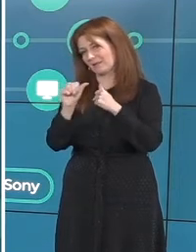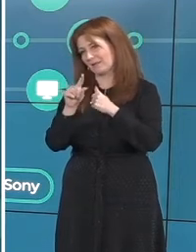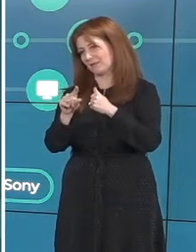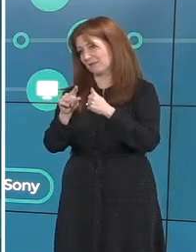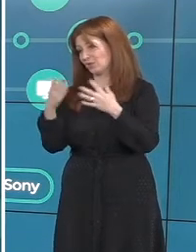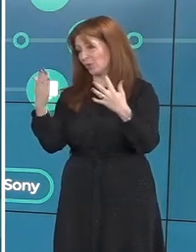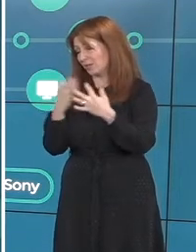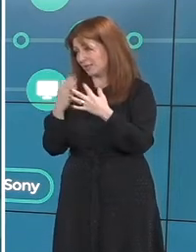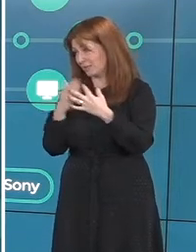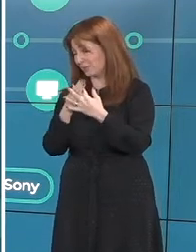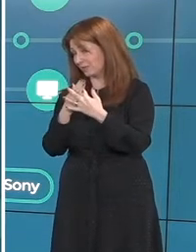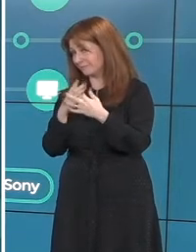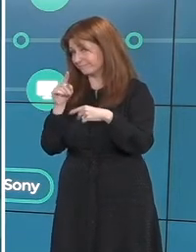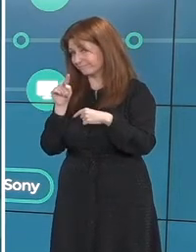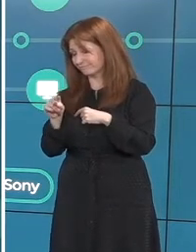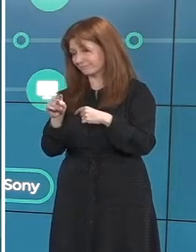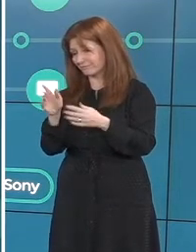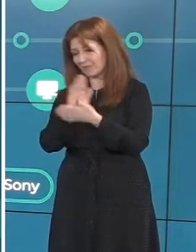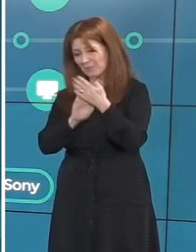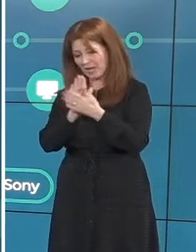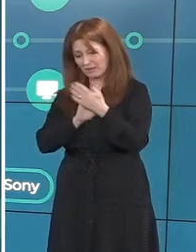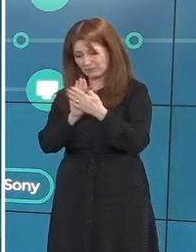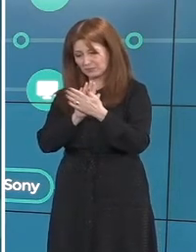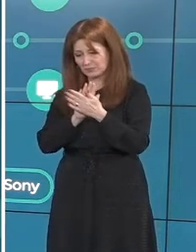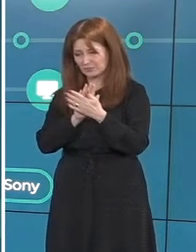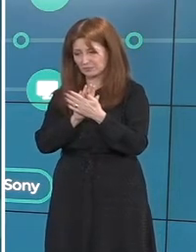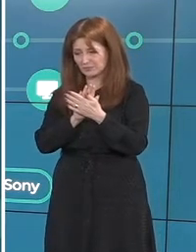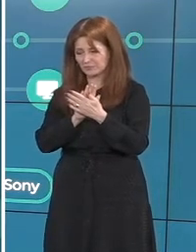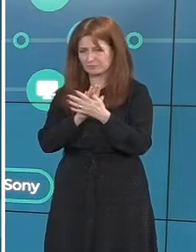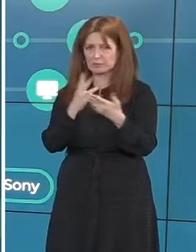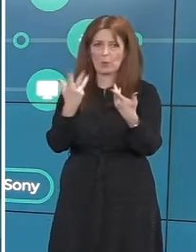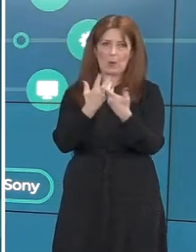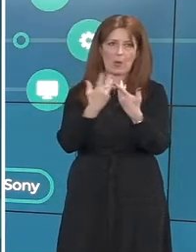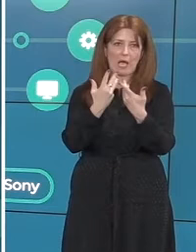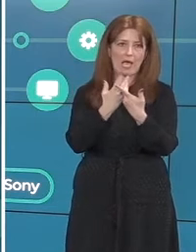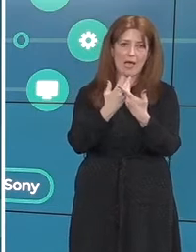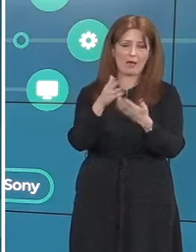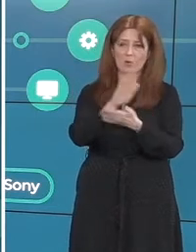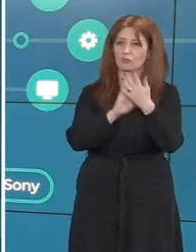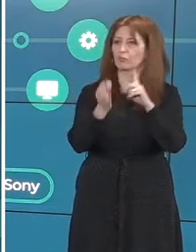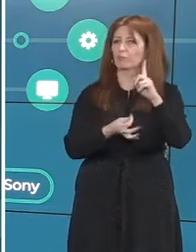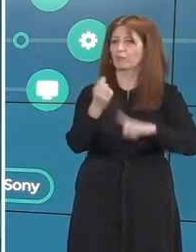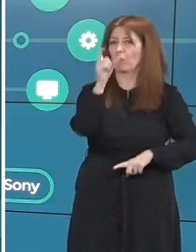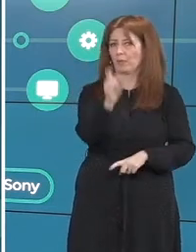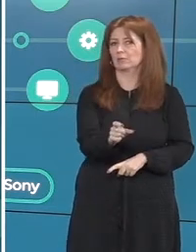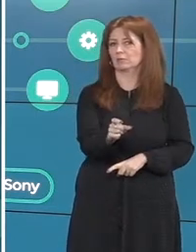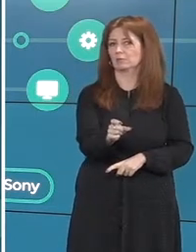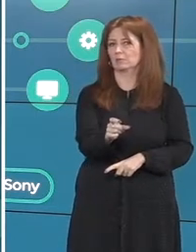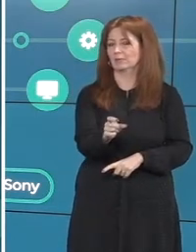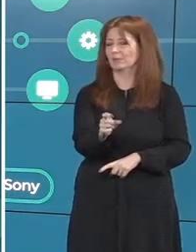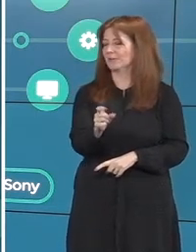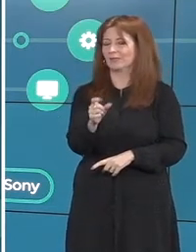you really get into it, it's less about, oh, we're just going to solve one problem for one person, and more about you make a better product